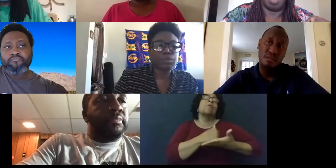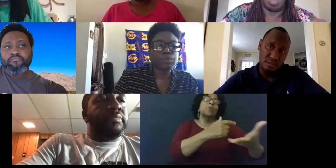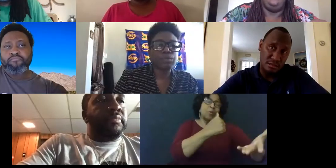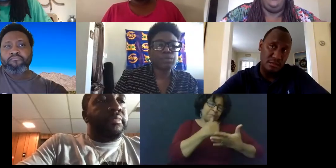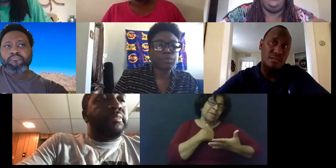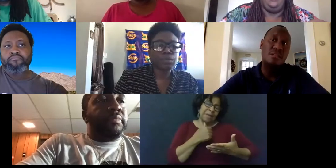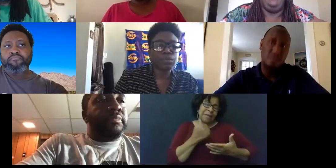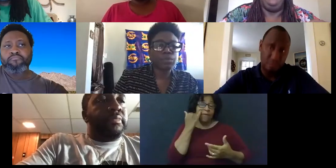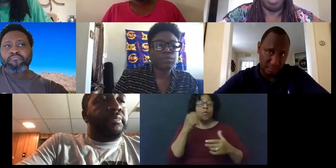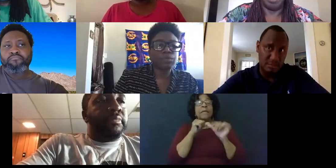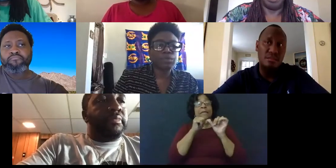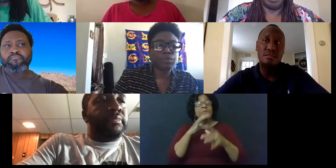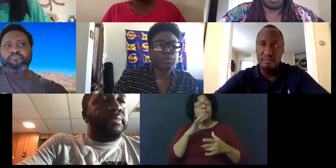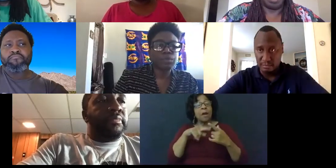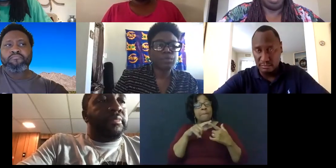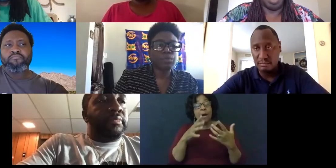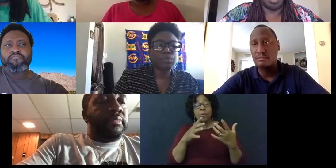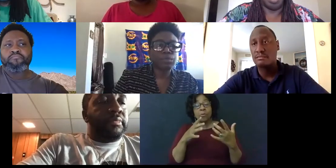If we keep talking about